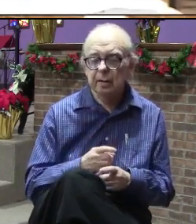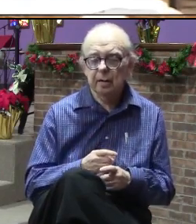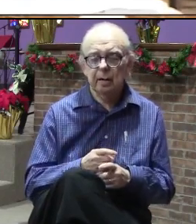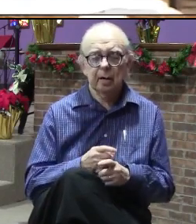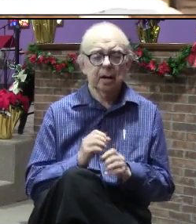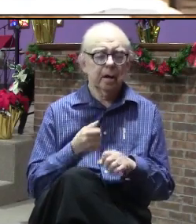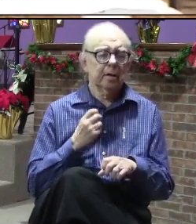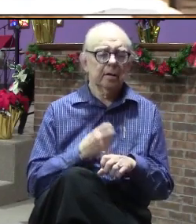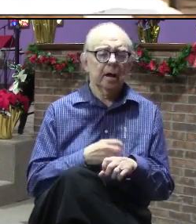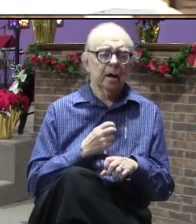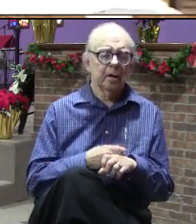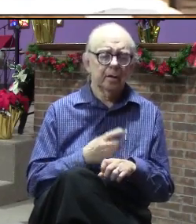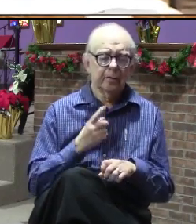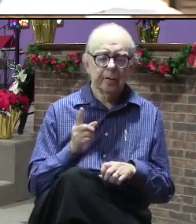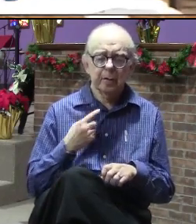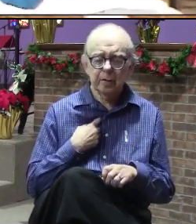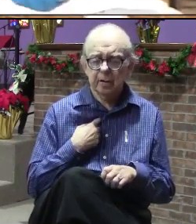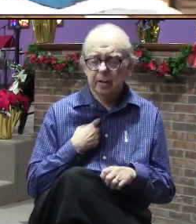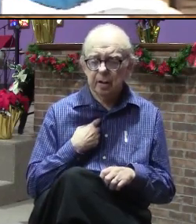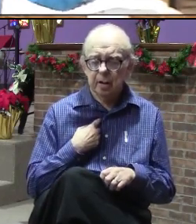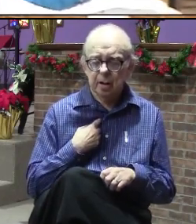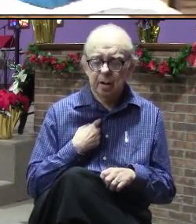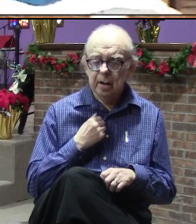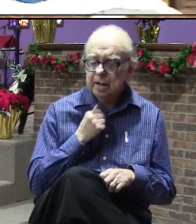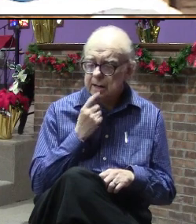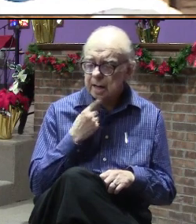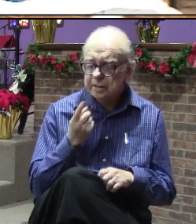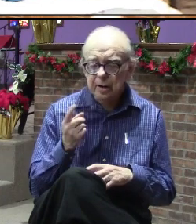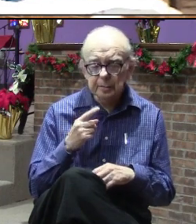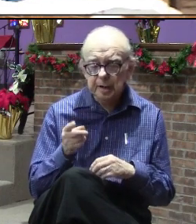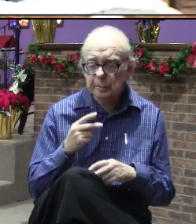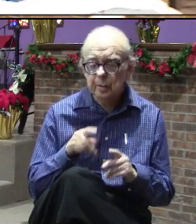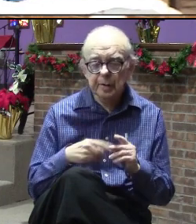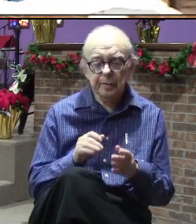how hard is it for me to not tell people about it?